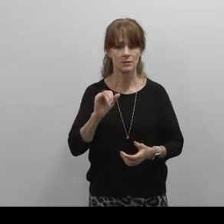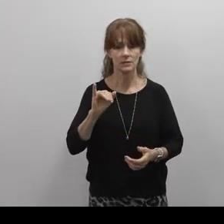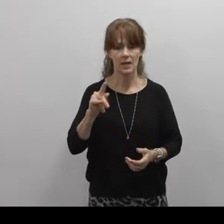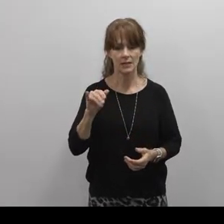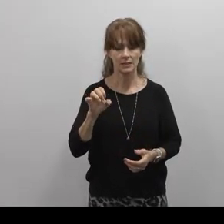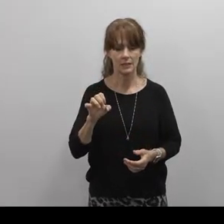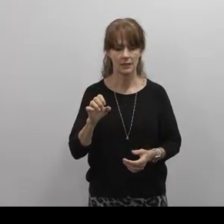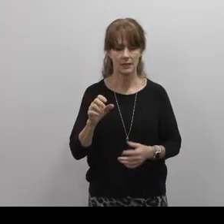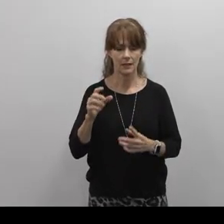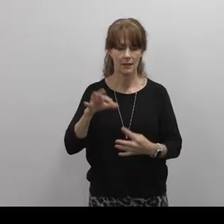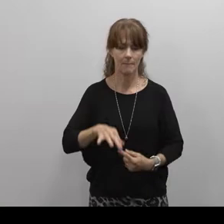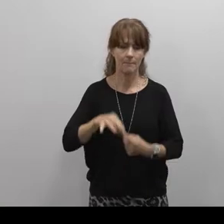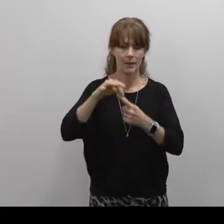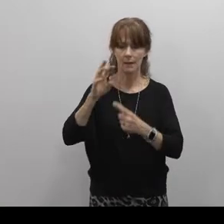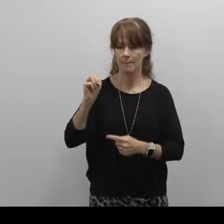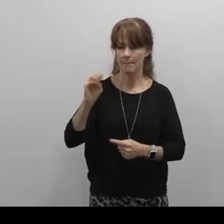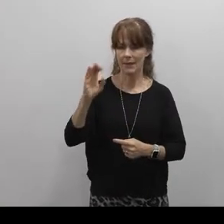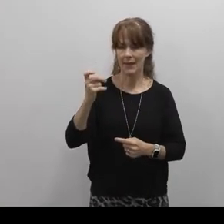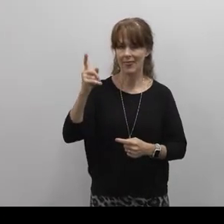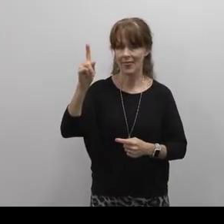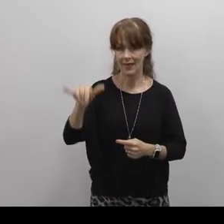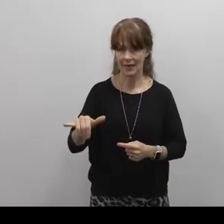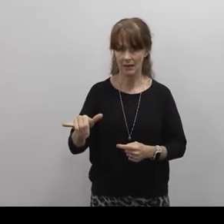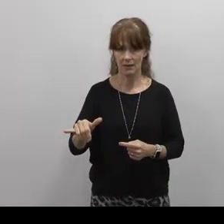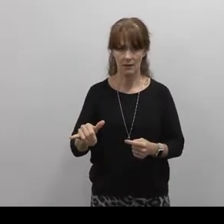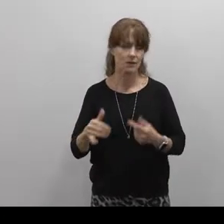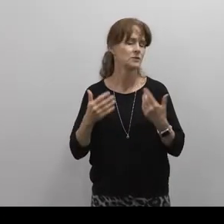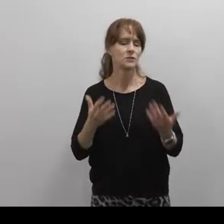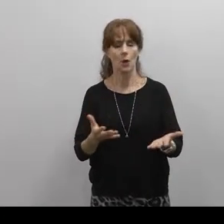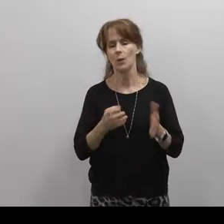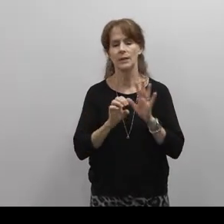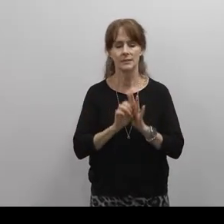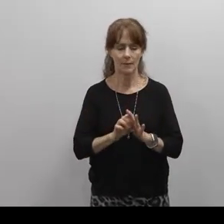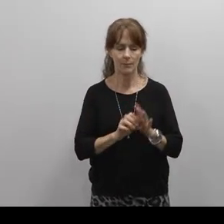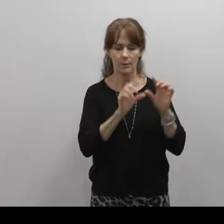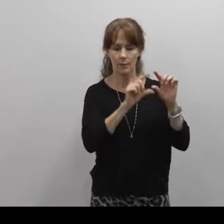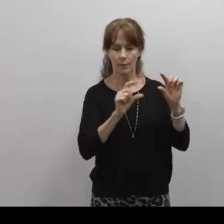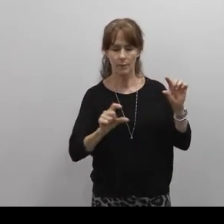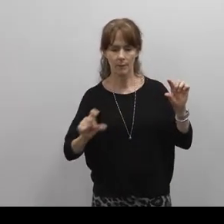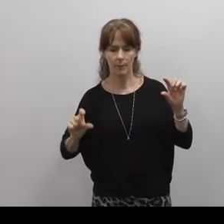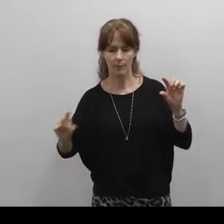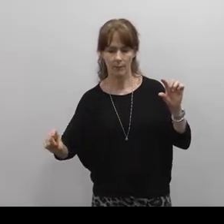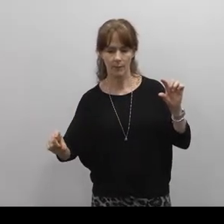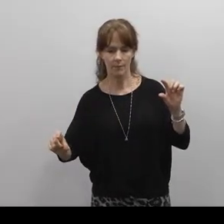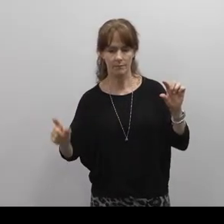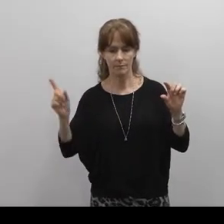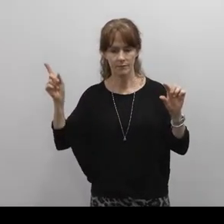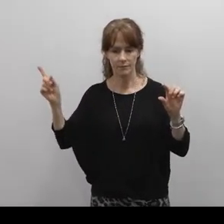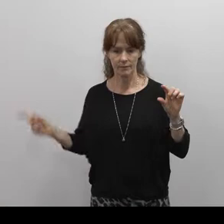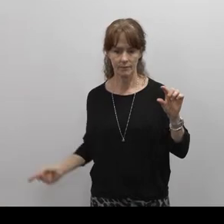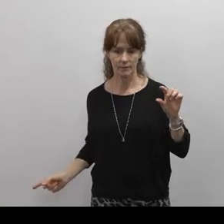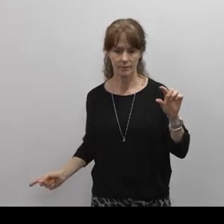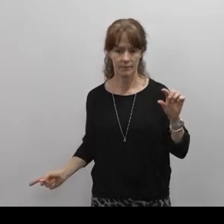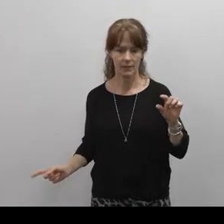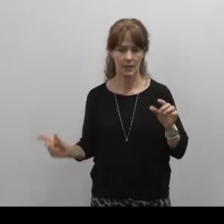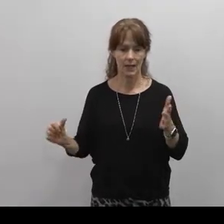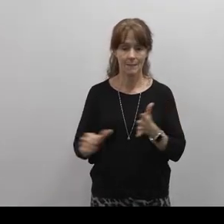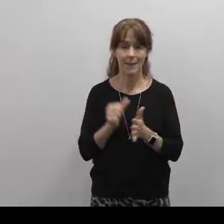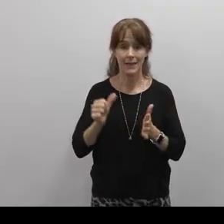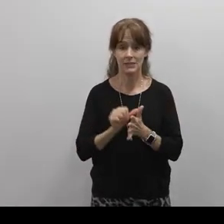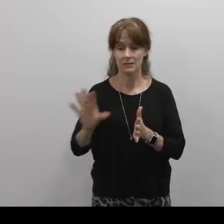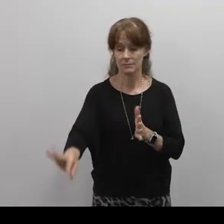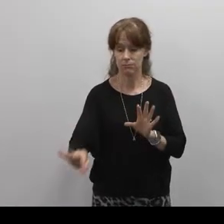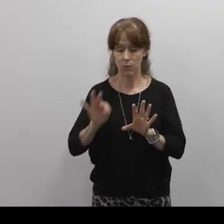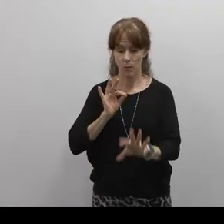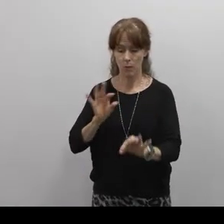choose McKinley. So I figure that's what we do here. What you see pictured is actual pictures of pages pulled out of the master plan in